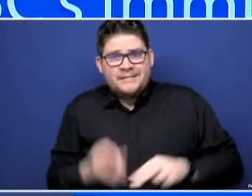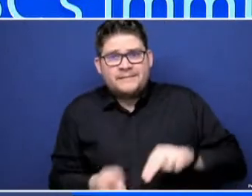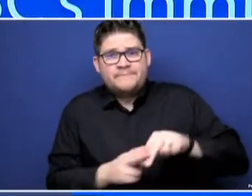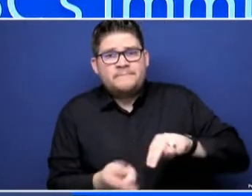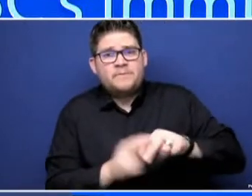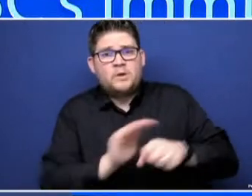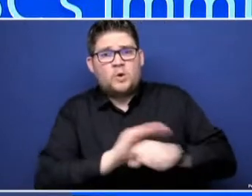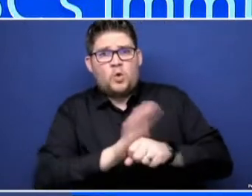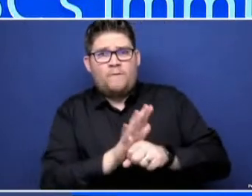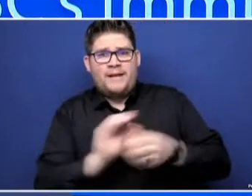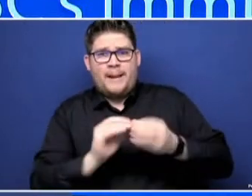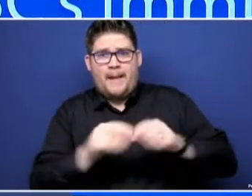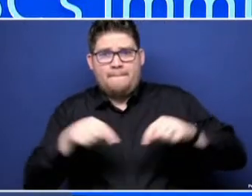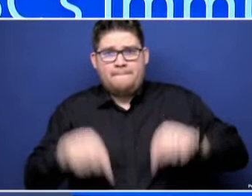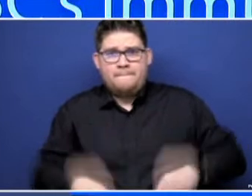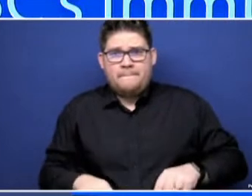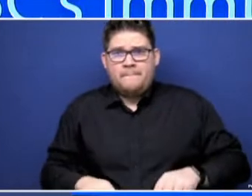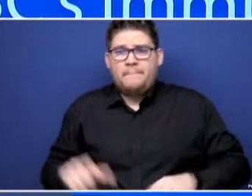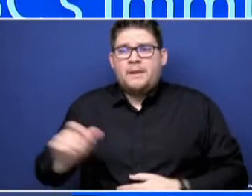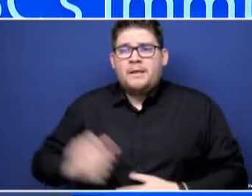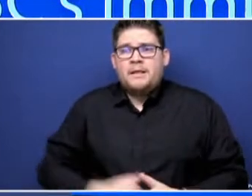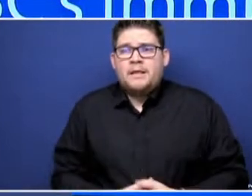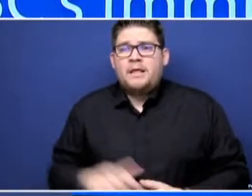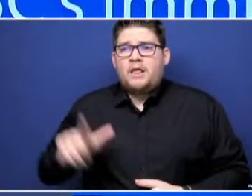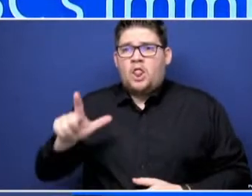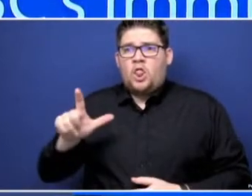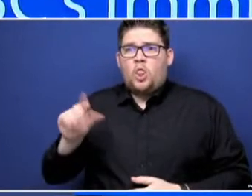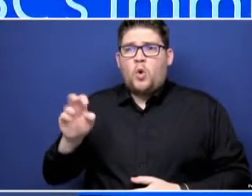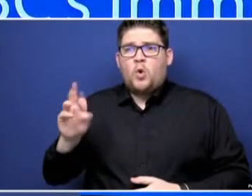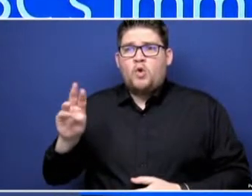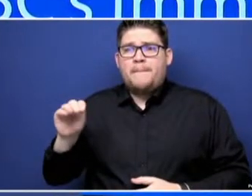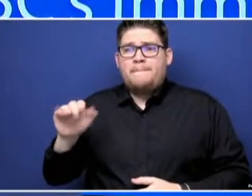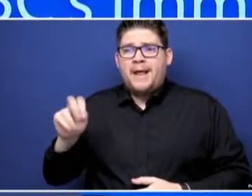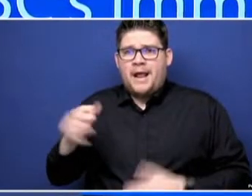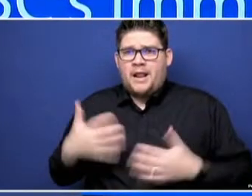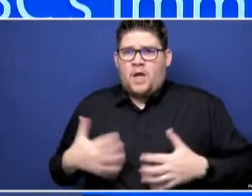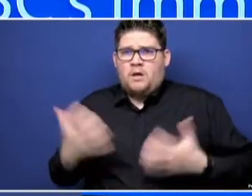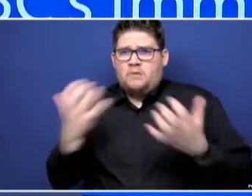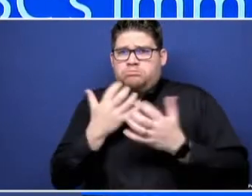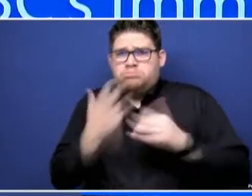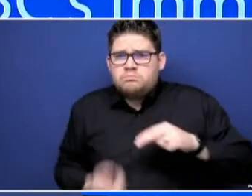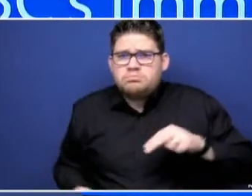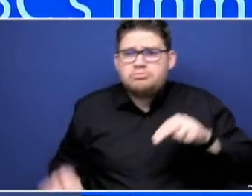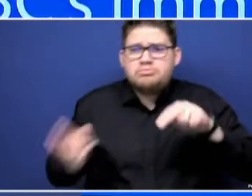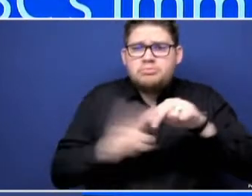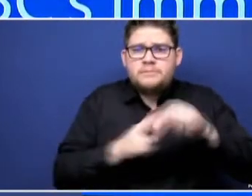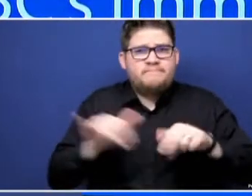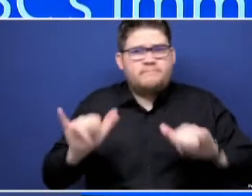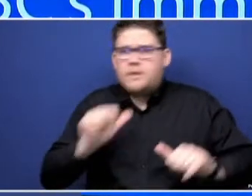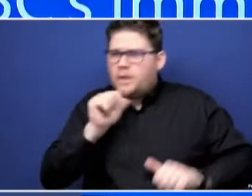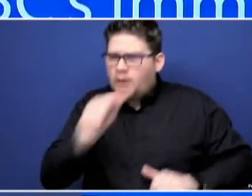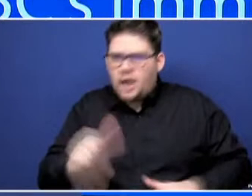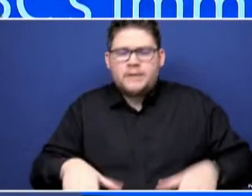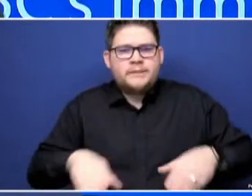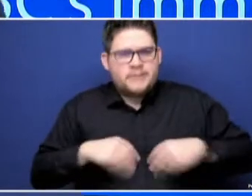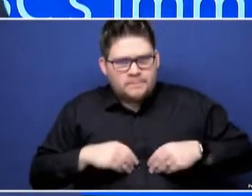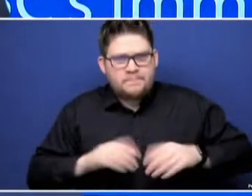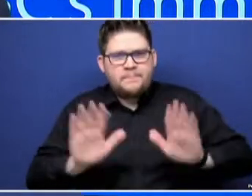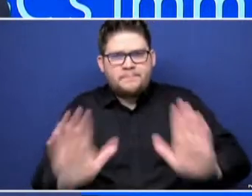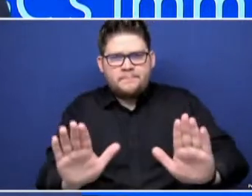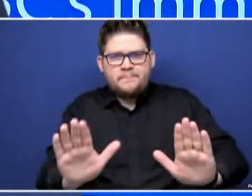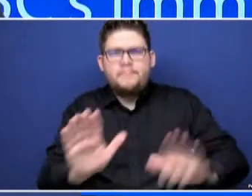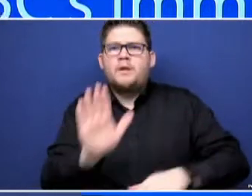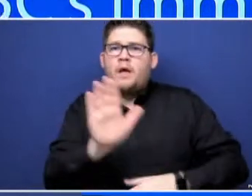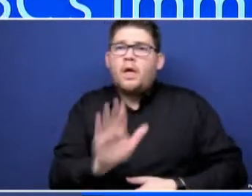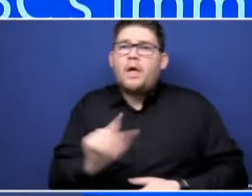I particularly wanted to thank Dr. Ballem for stepping up and taking on the challenge of her lifetime, which has been